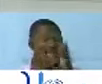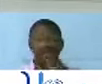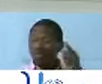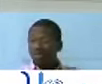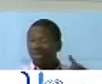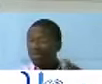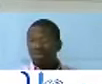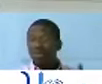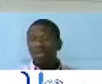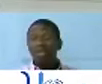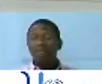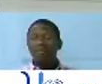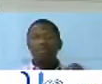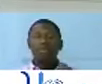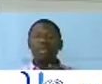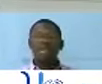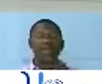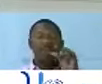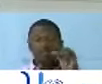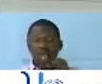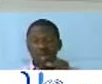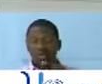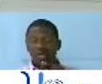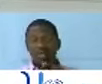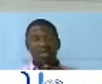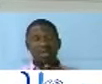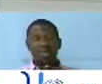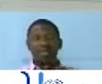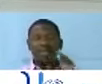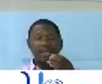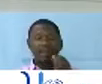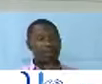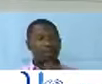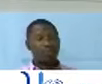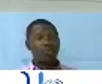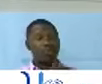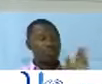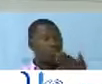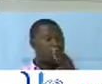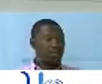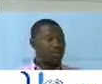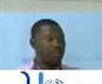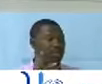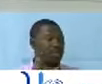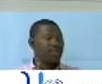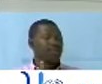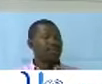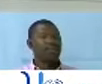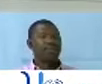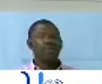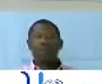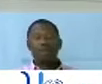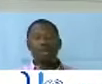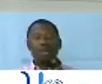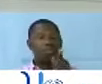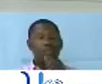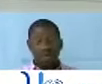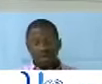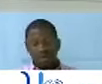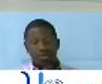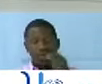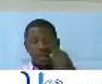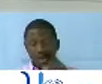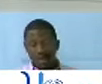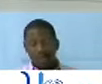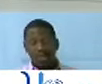import that can land you in jail or get you detained and arrested. Nga xamne ni bo daan bind letter sax diko bind ci tanef go xamne ni di